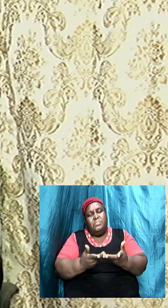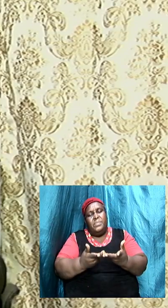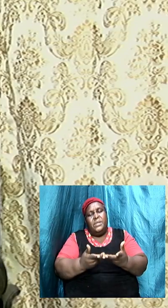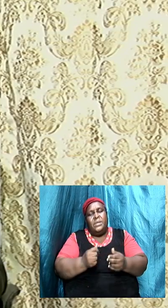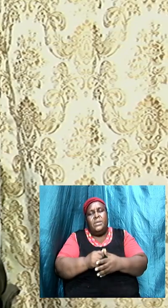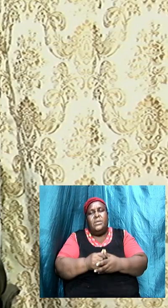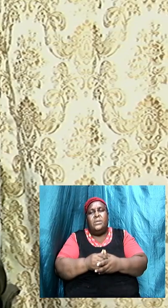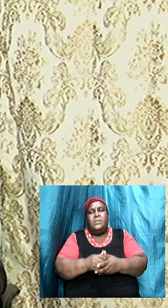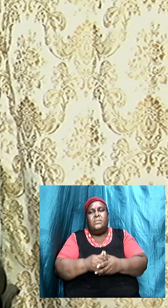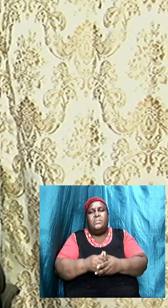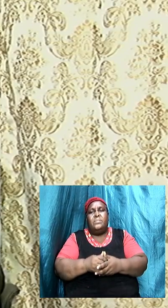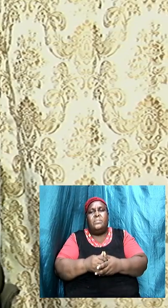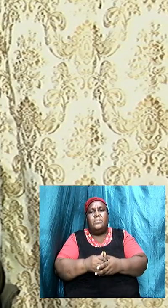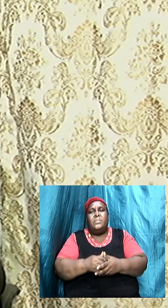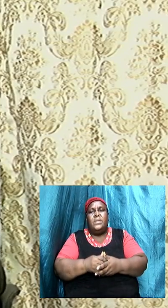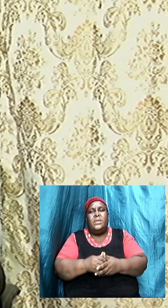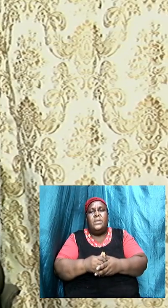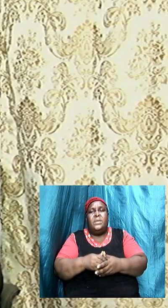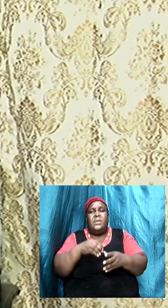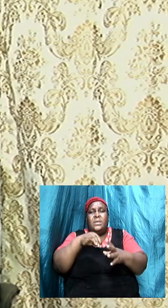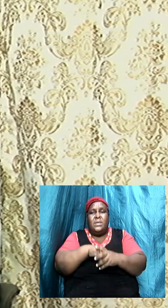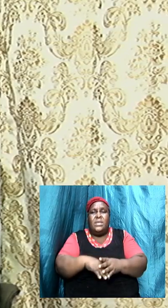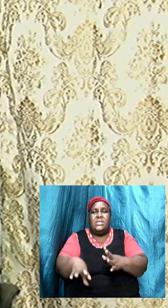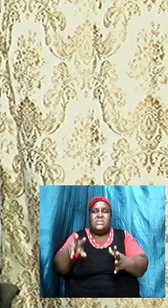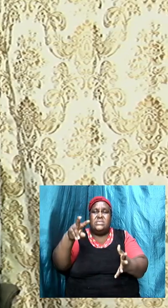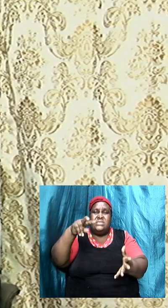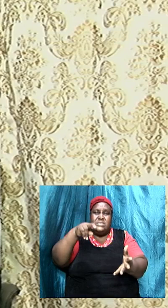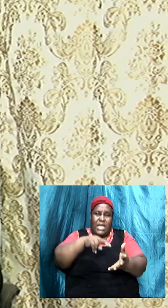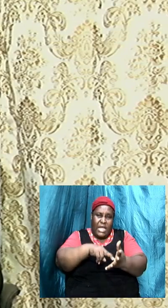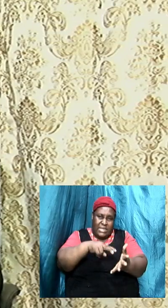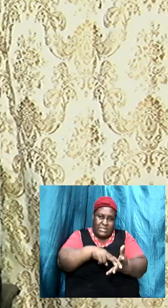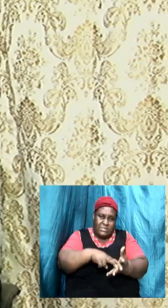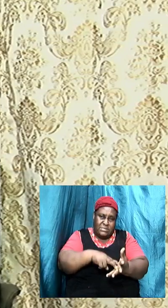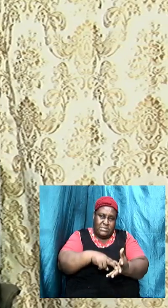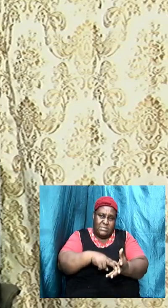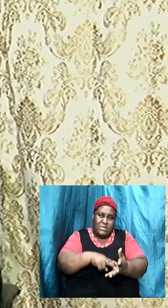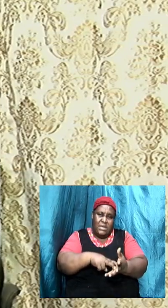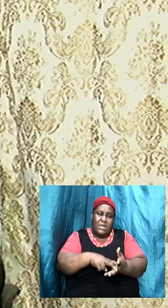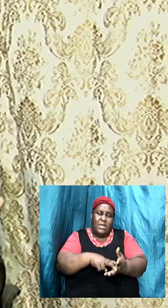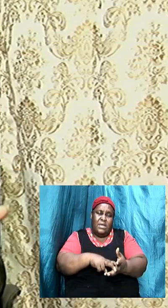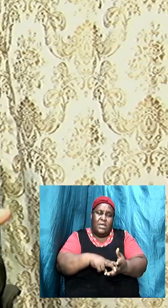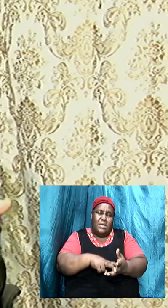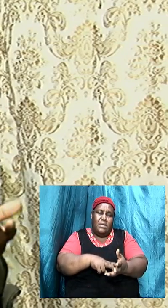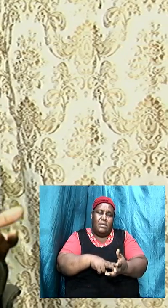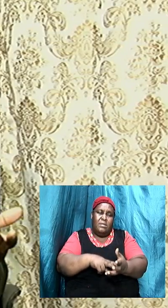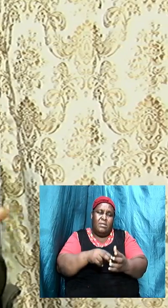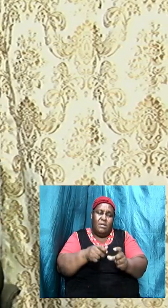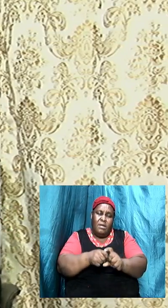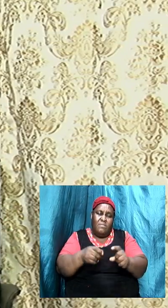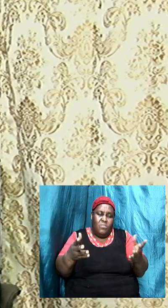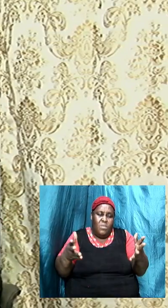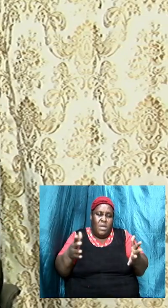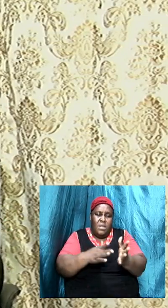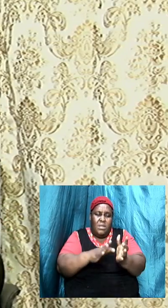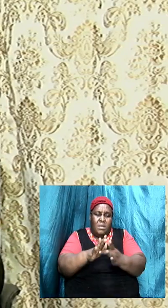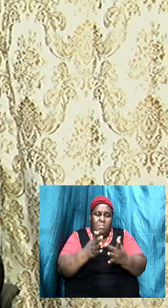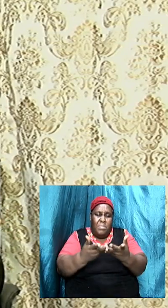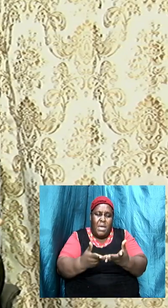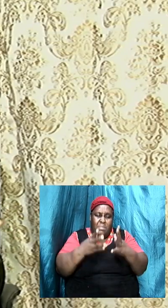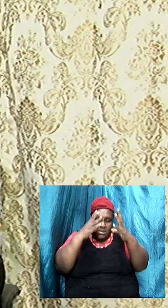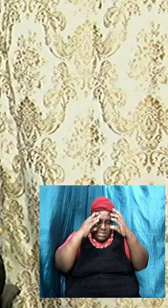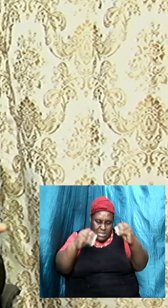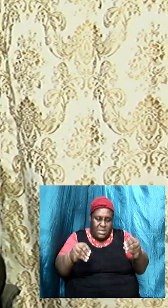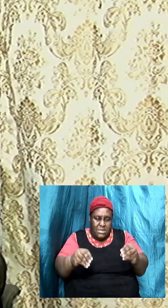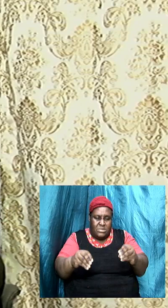It stands in direct contrast of what the Bible teaches. And it teaches so in many places.